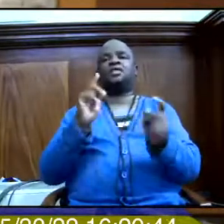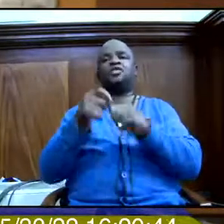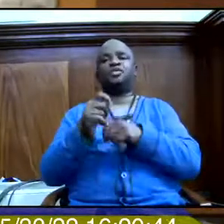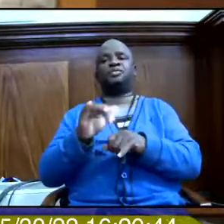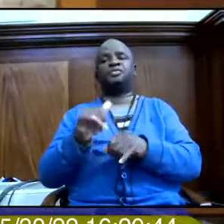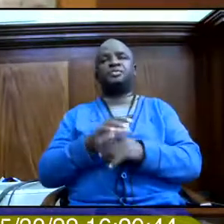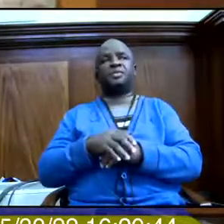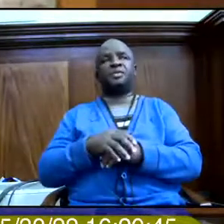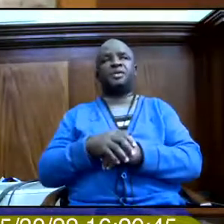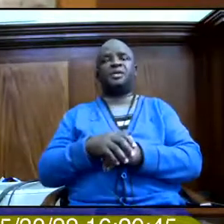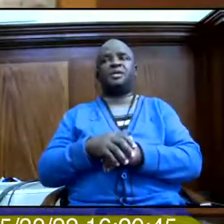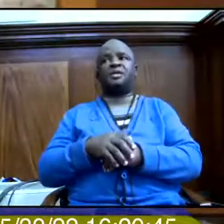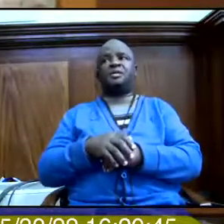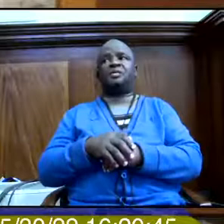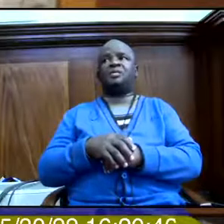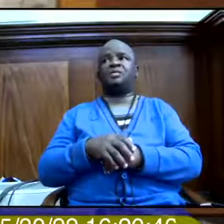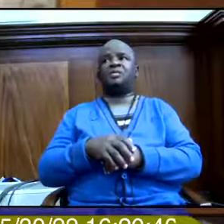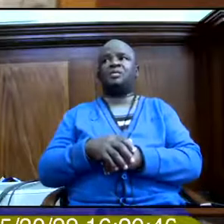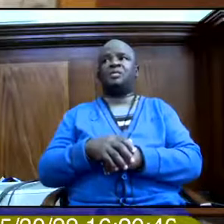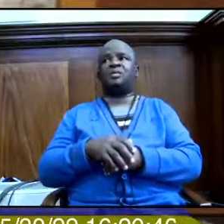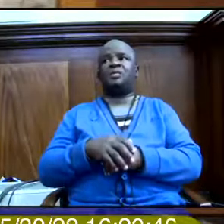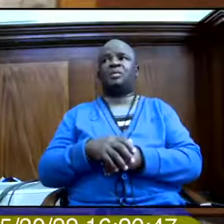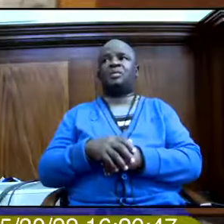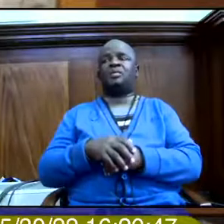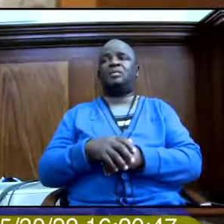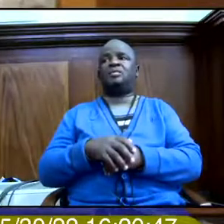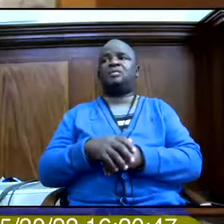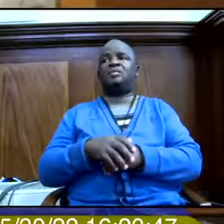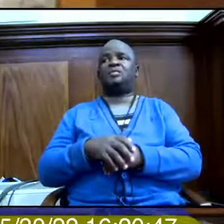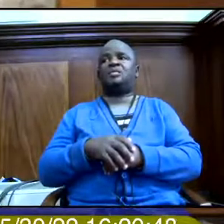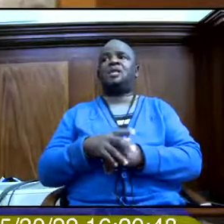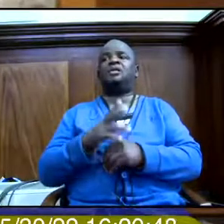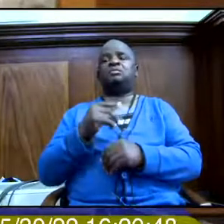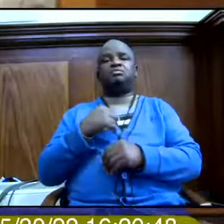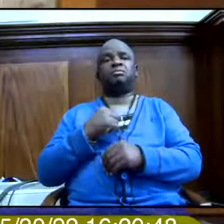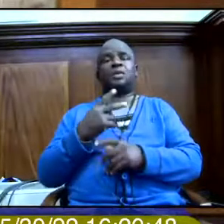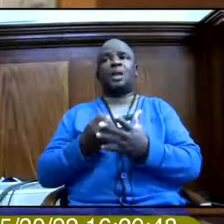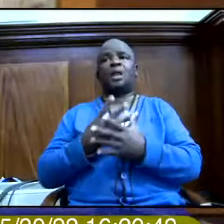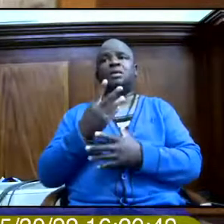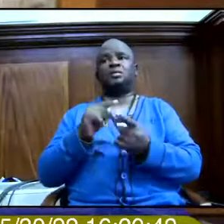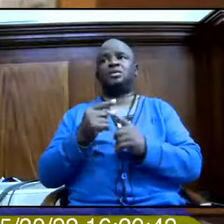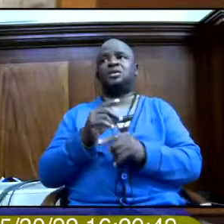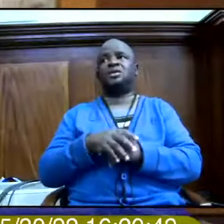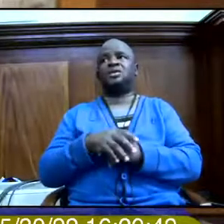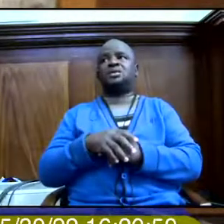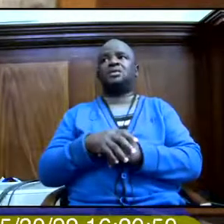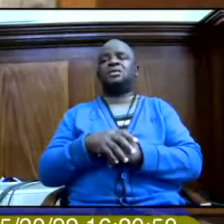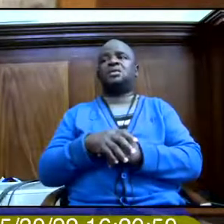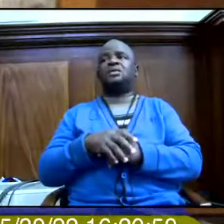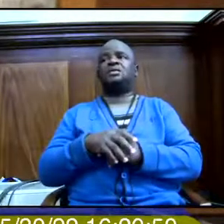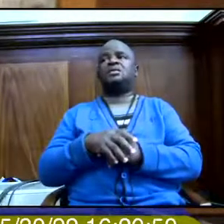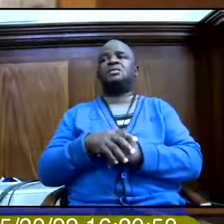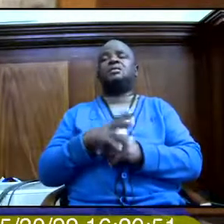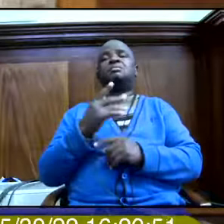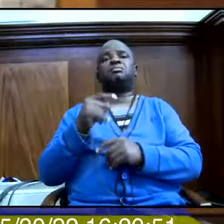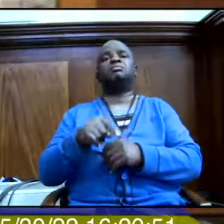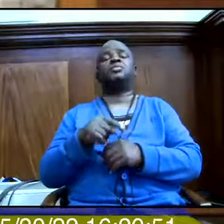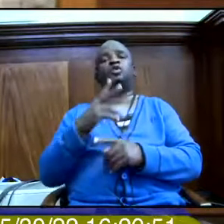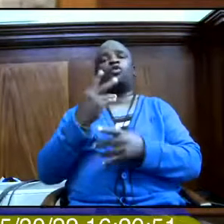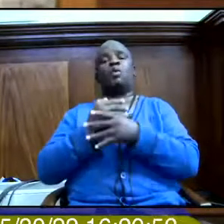the employers i want to raise this point to say to our leadership let us prioritize the workers